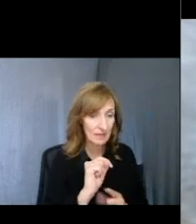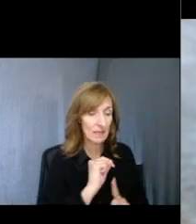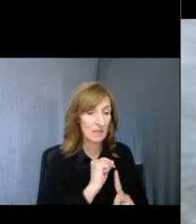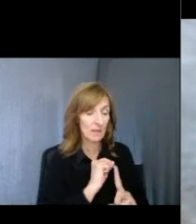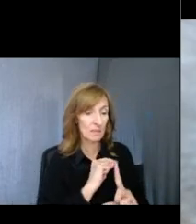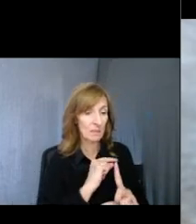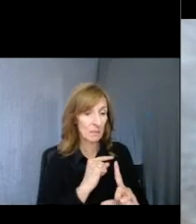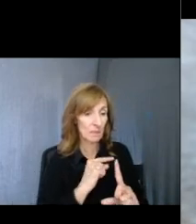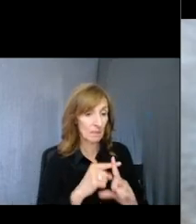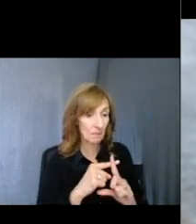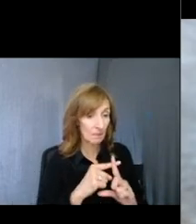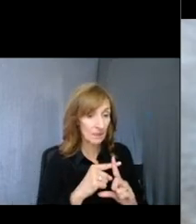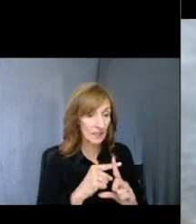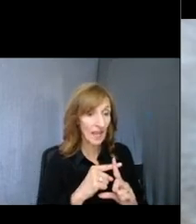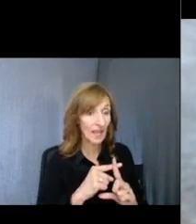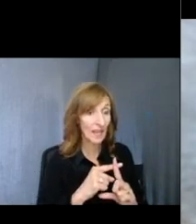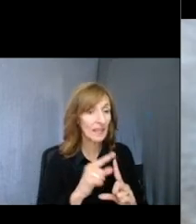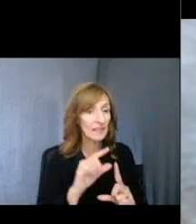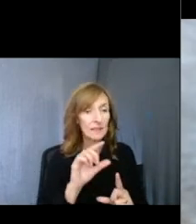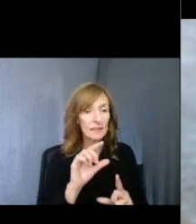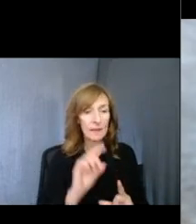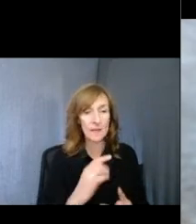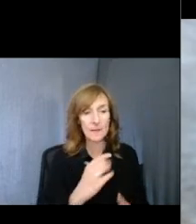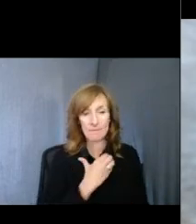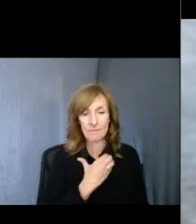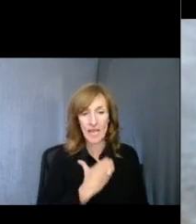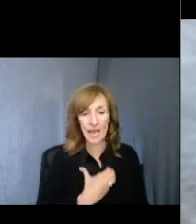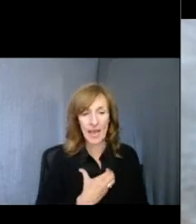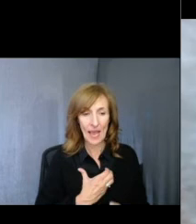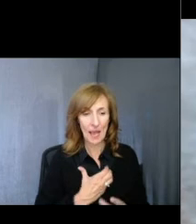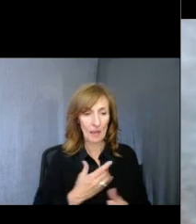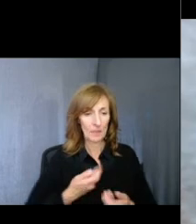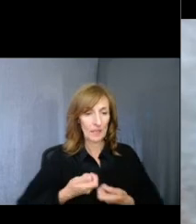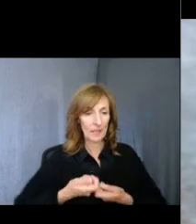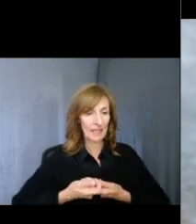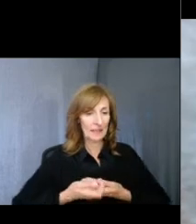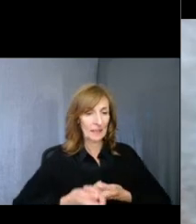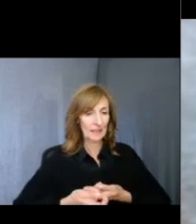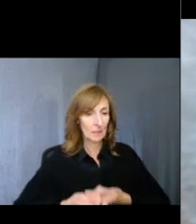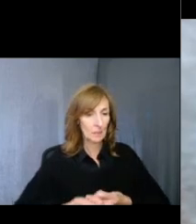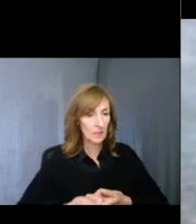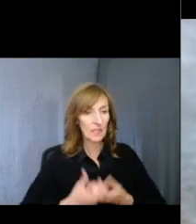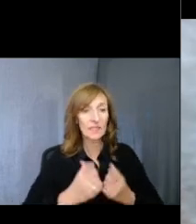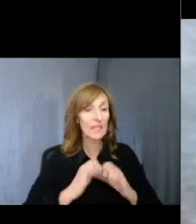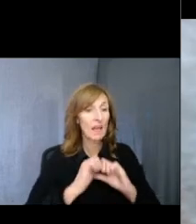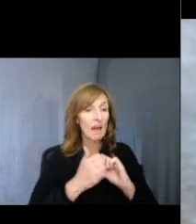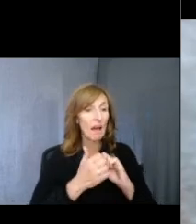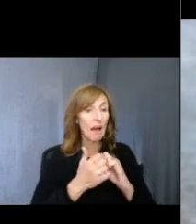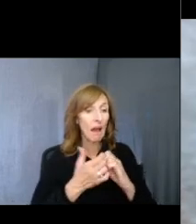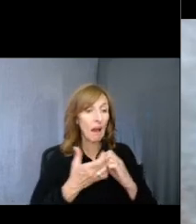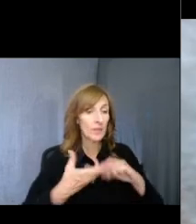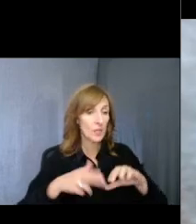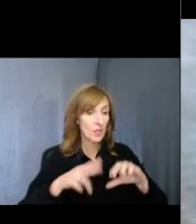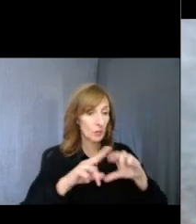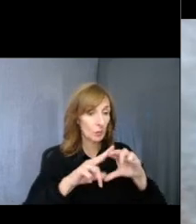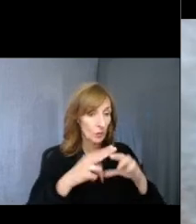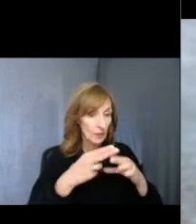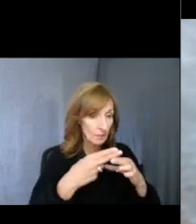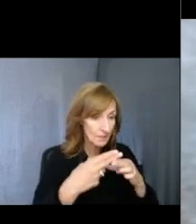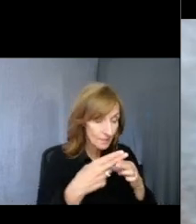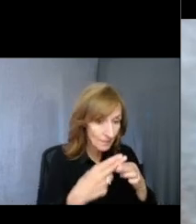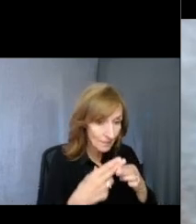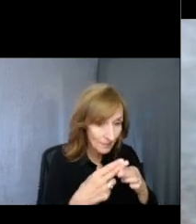the appetite stimulants, what, for instance, is the effect of that on weight and muscle mass and quality